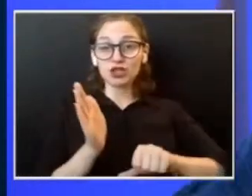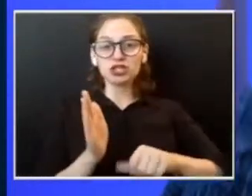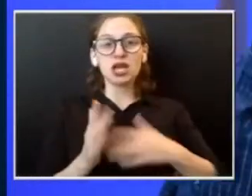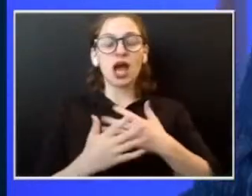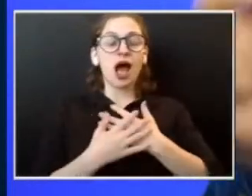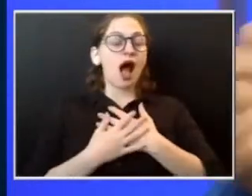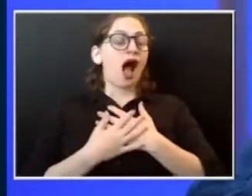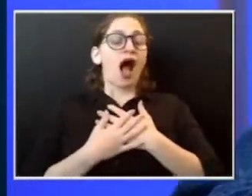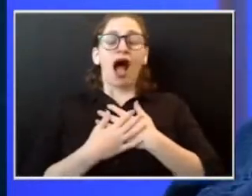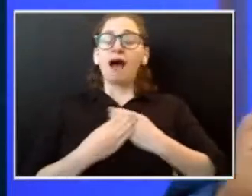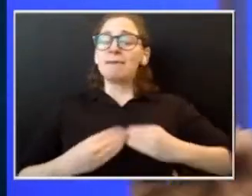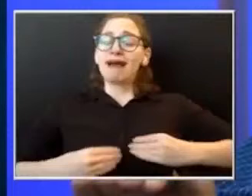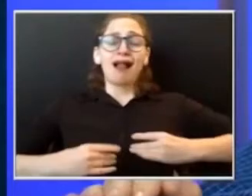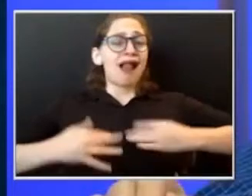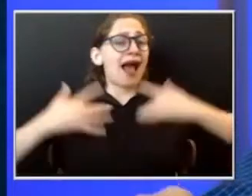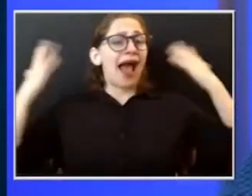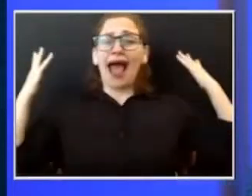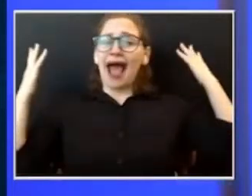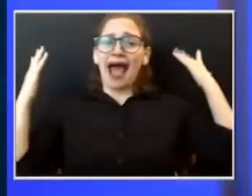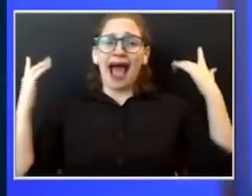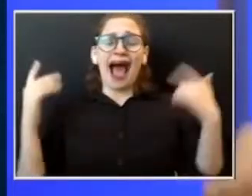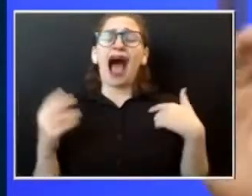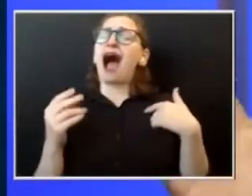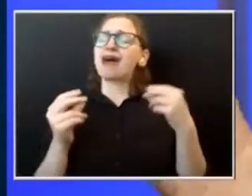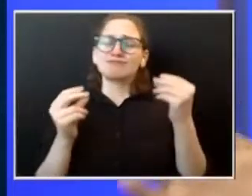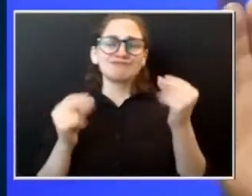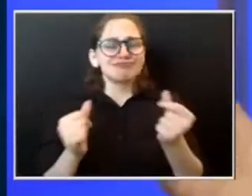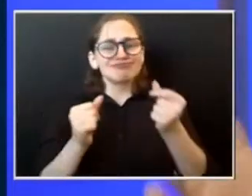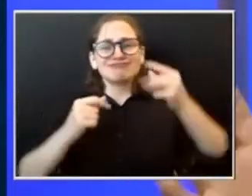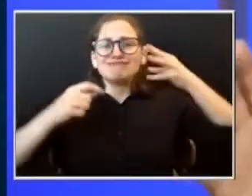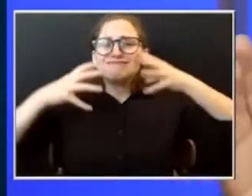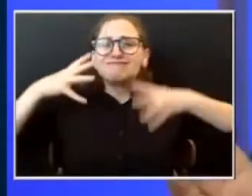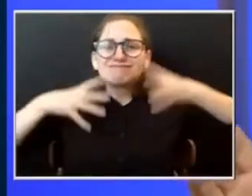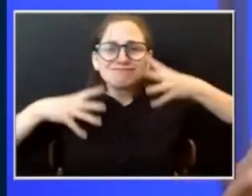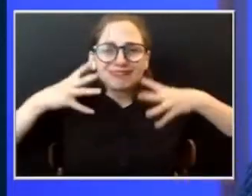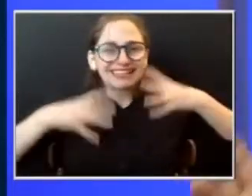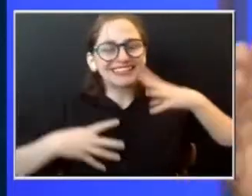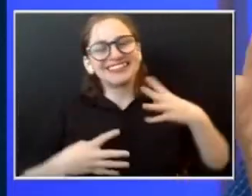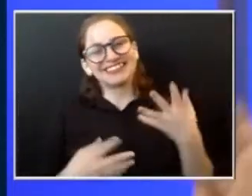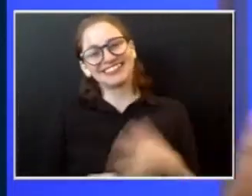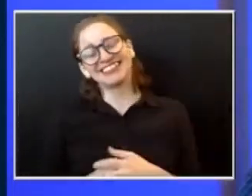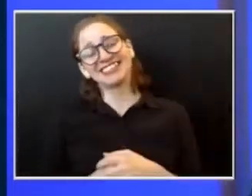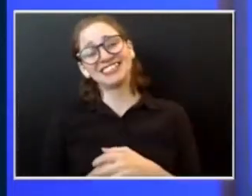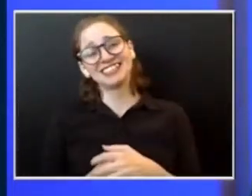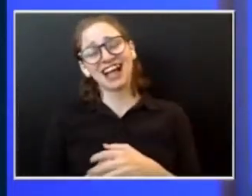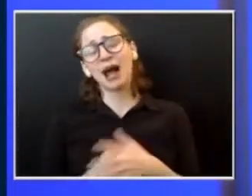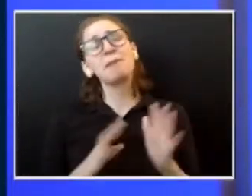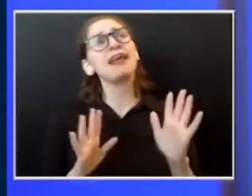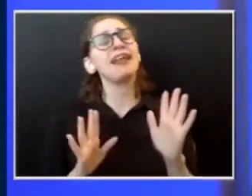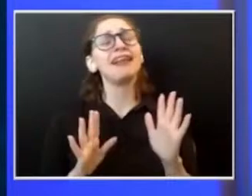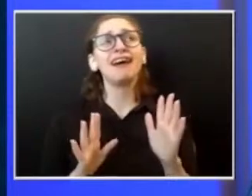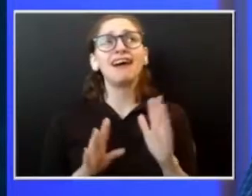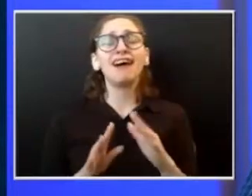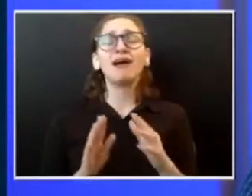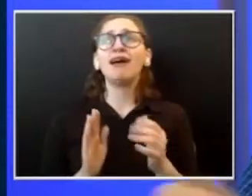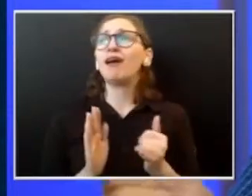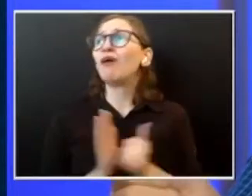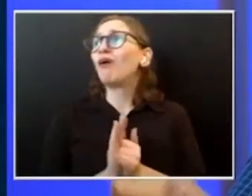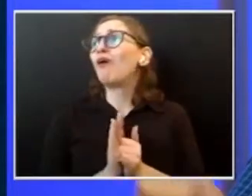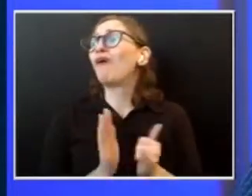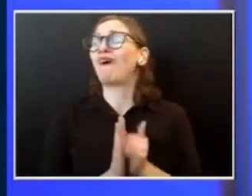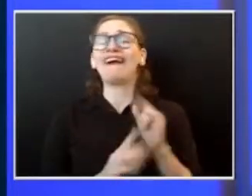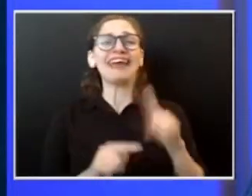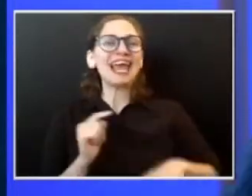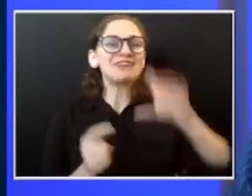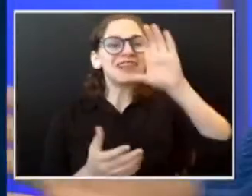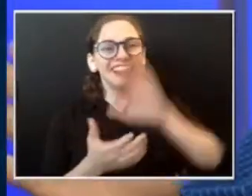elation. I was immediately started boo-hooing. I'm going, whoa, this is unbelievable. Are you kidding me? No. Better keep that